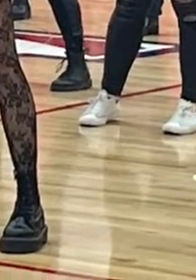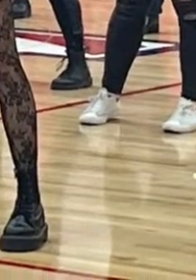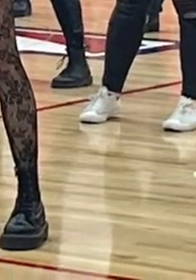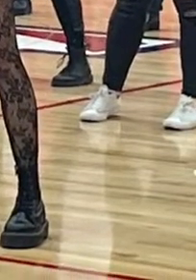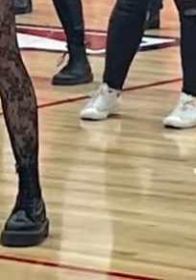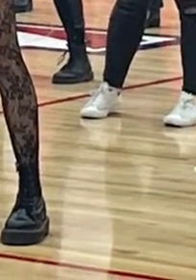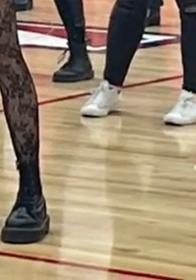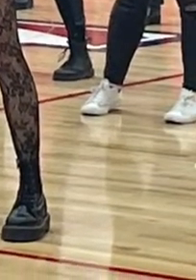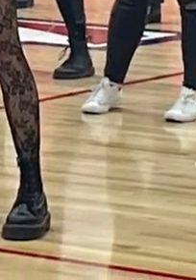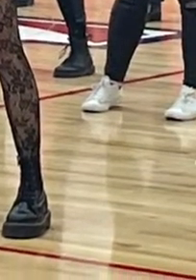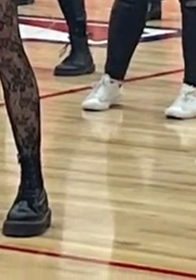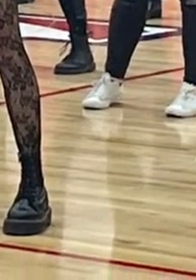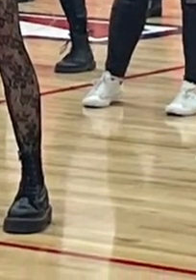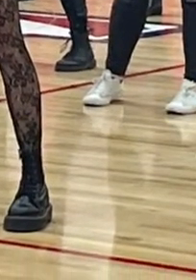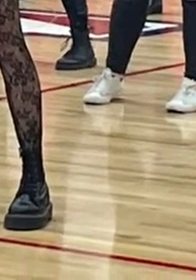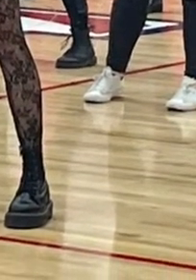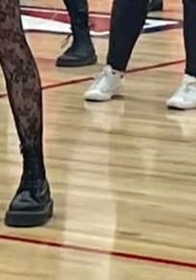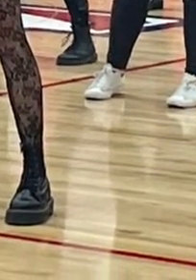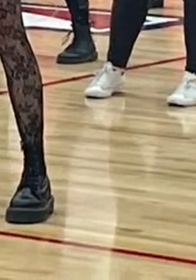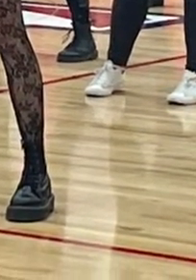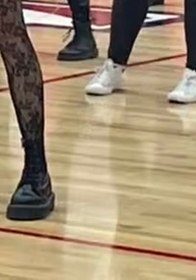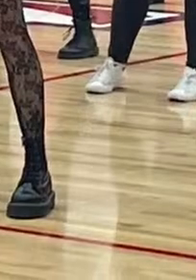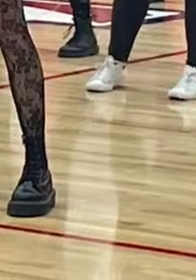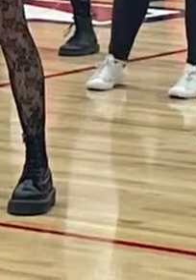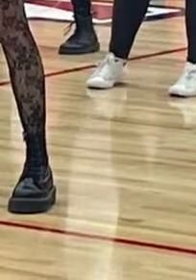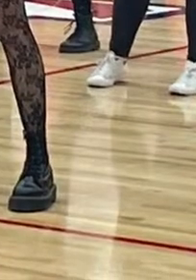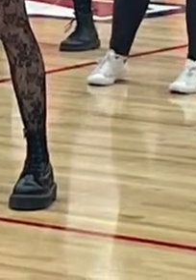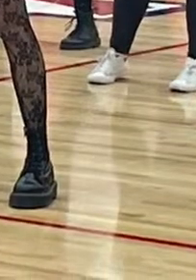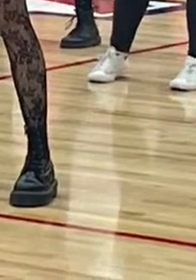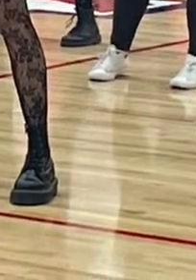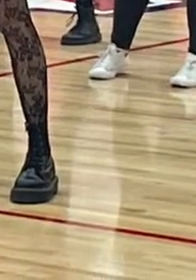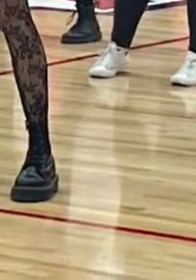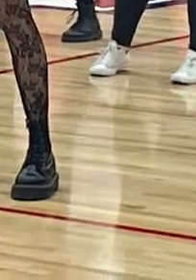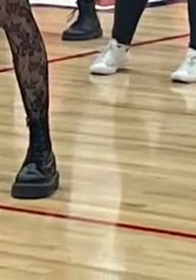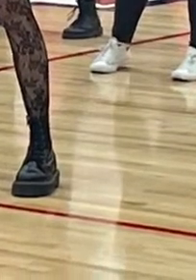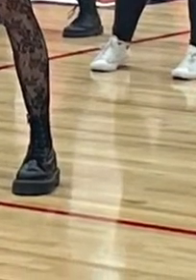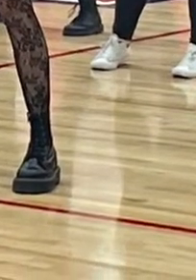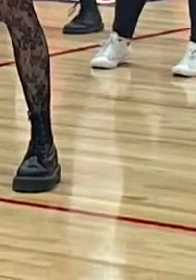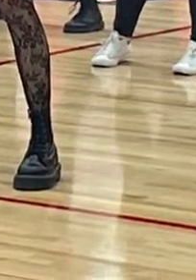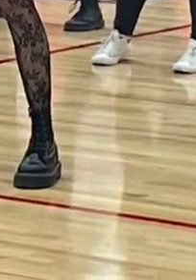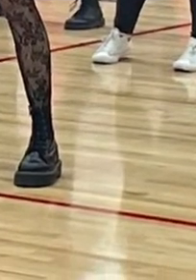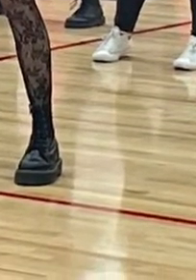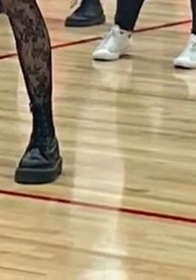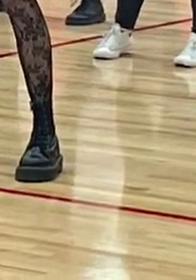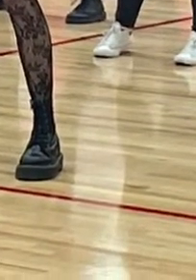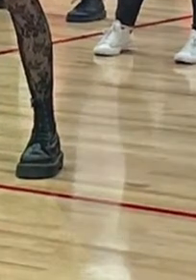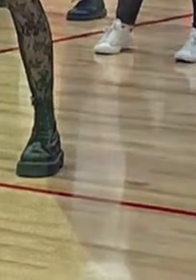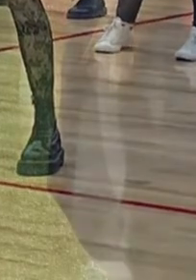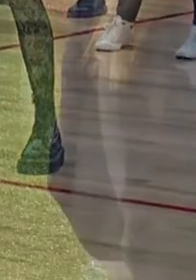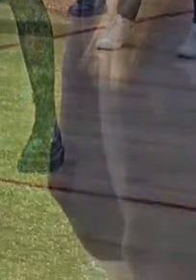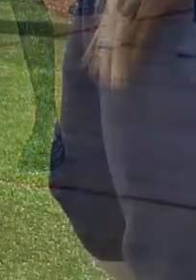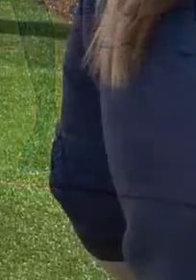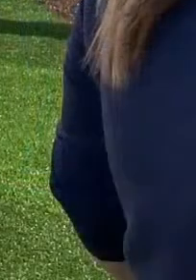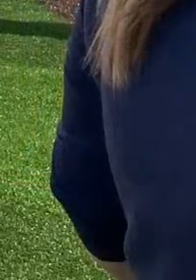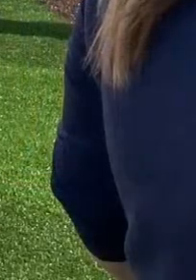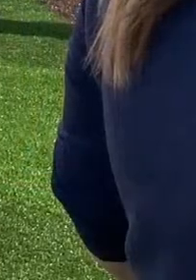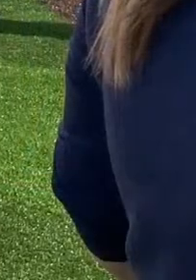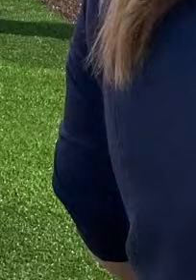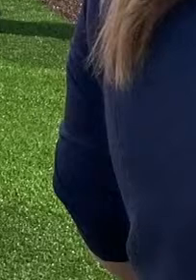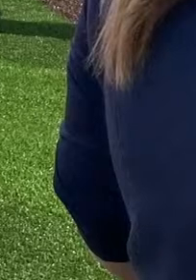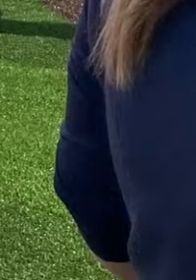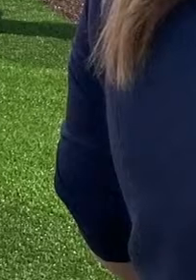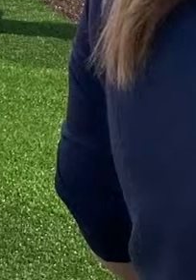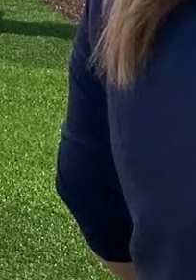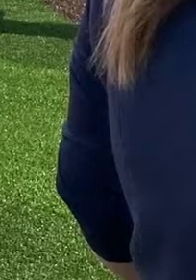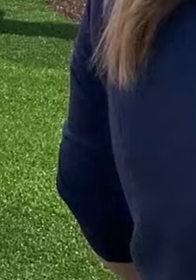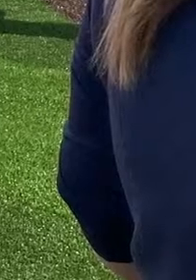came a long way from where we began. You know, we started. Oh, I'll tell you all about it. See you